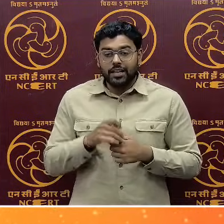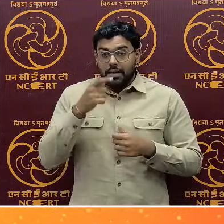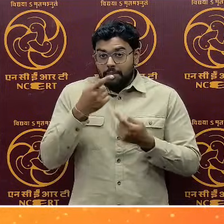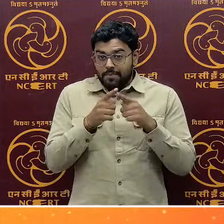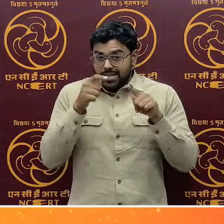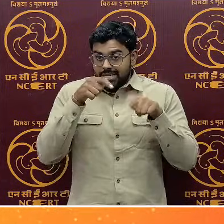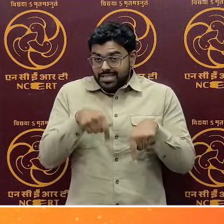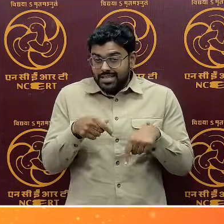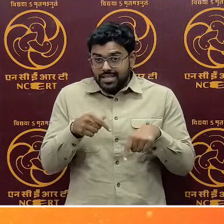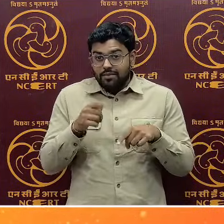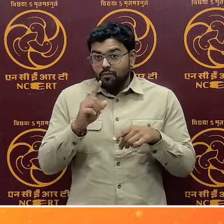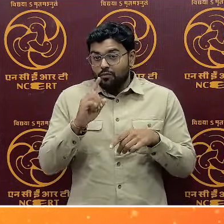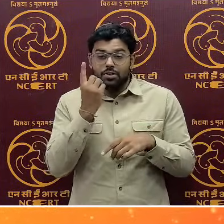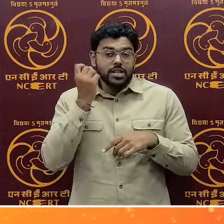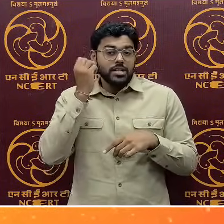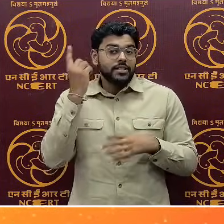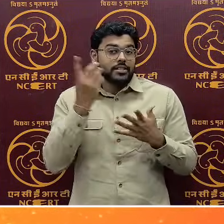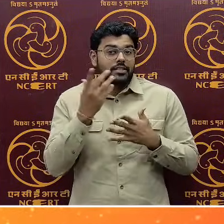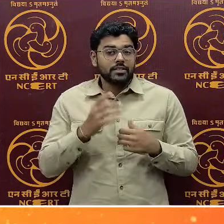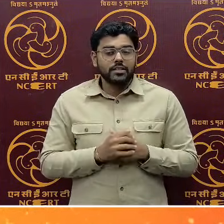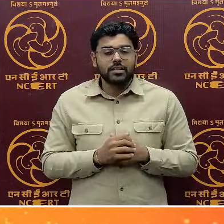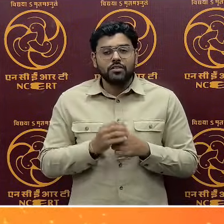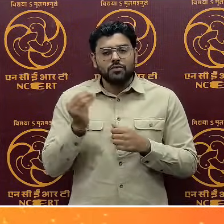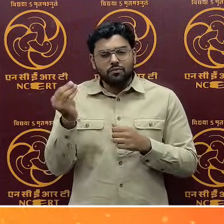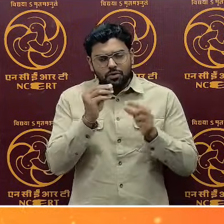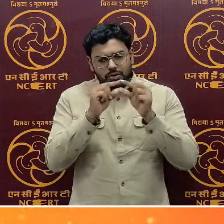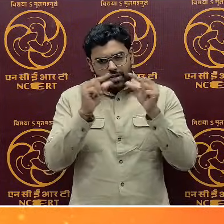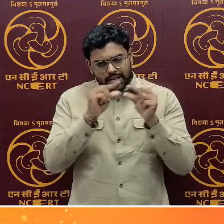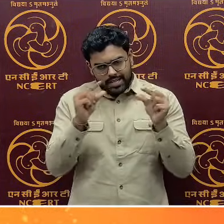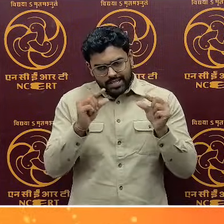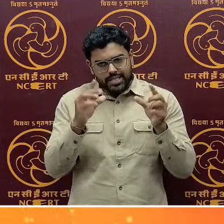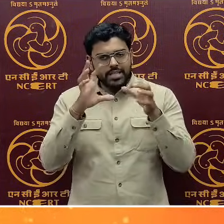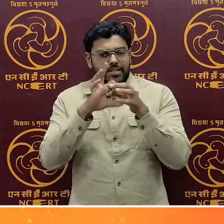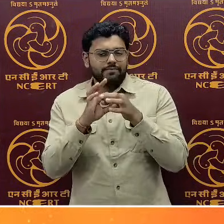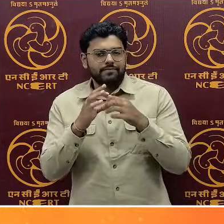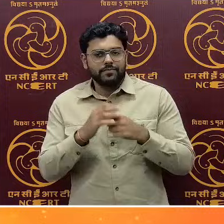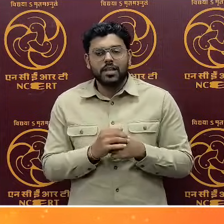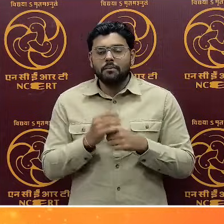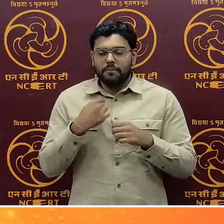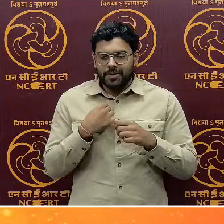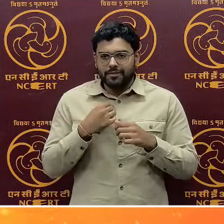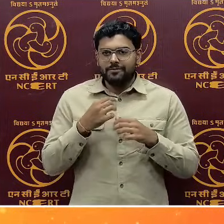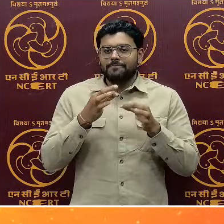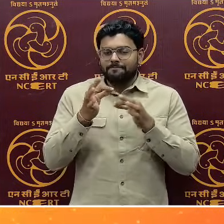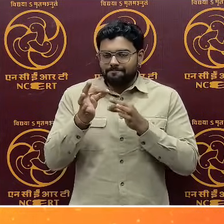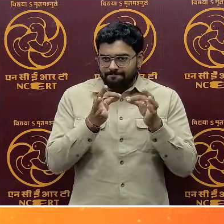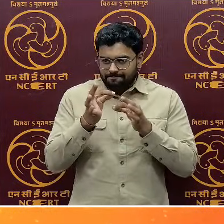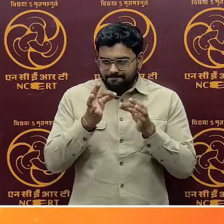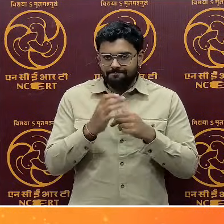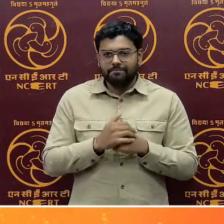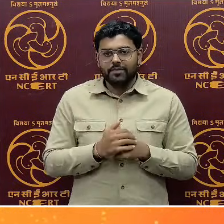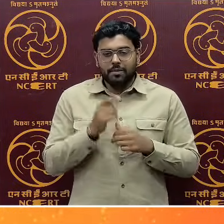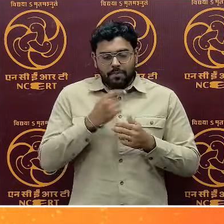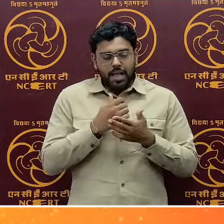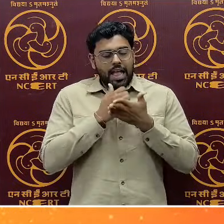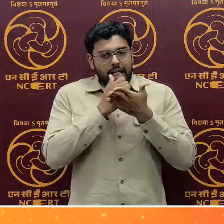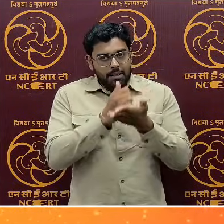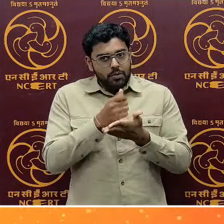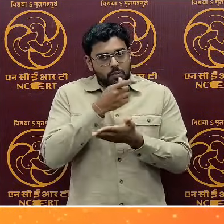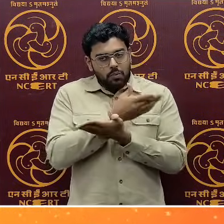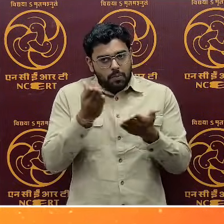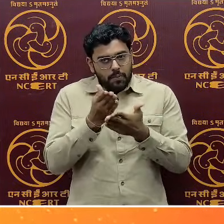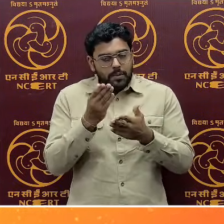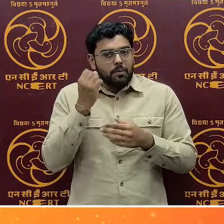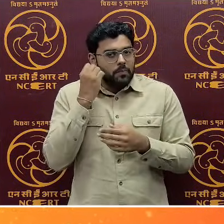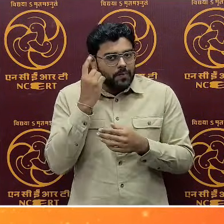we have to understand through a few sentences. All Okay. right. So one by one I am going to help you out, understand,